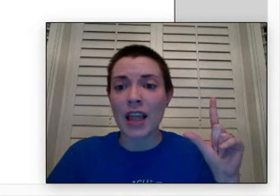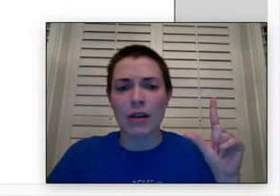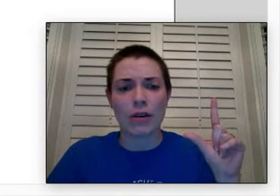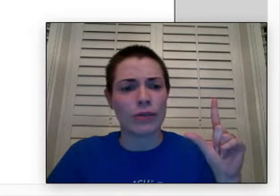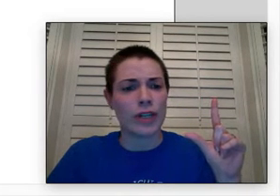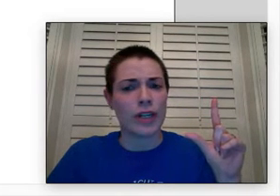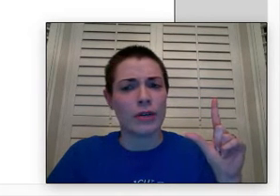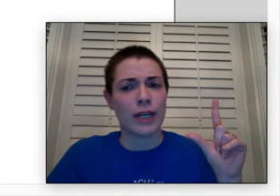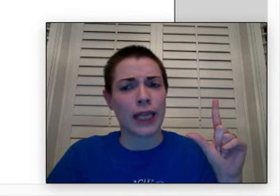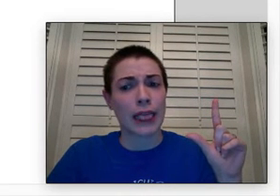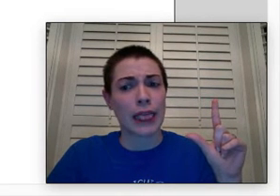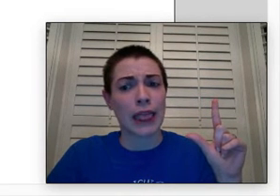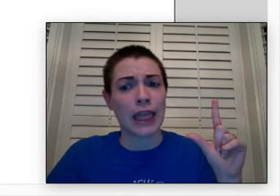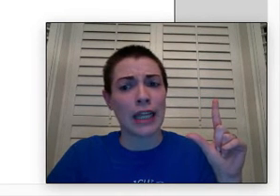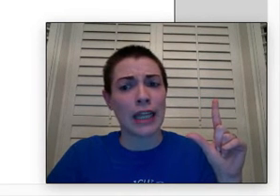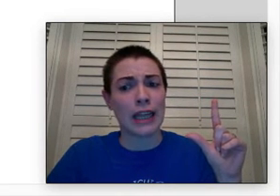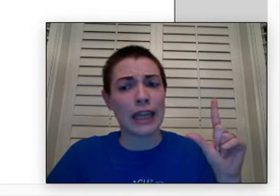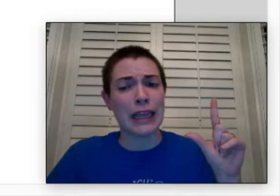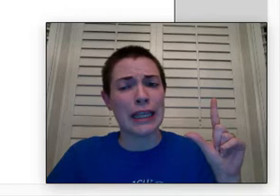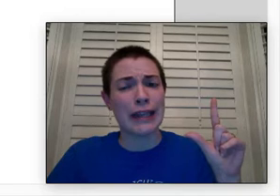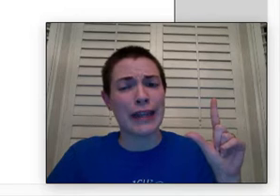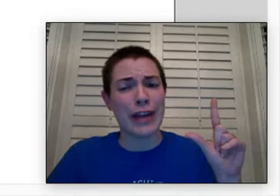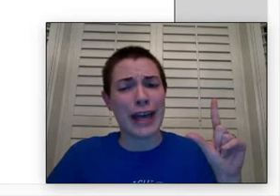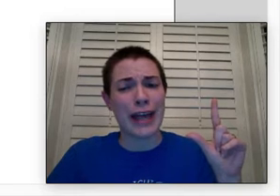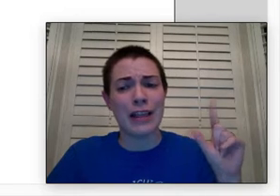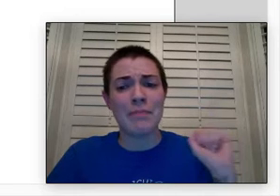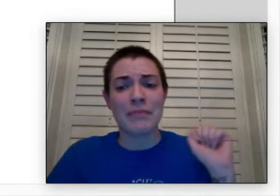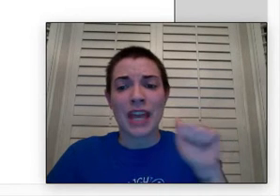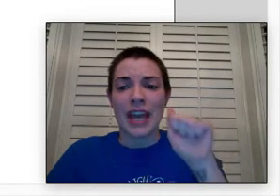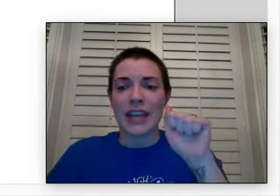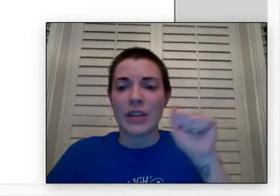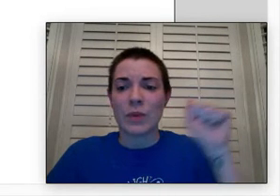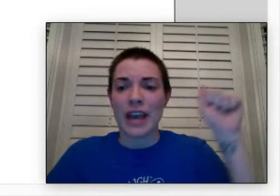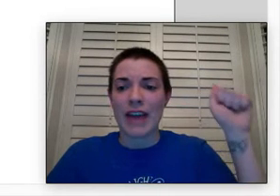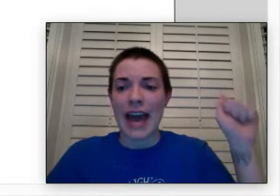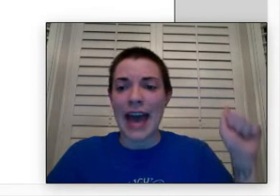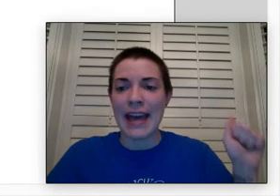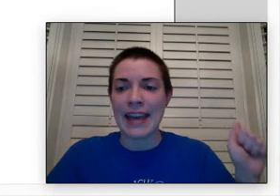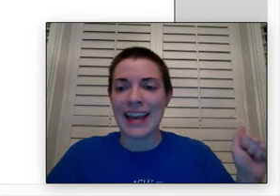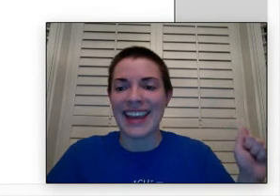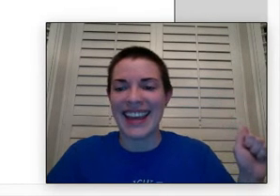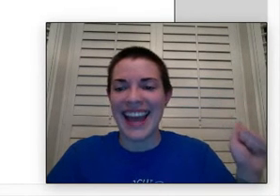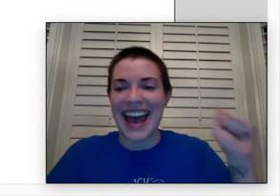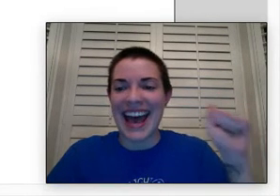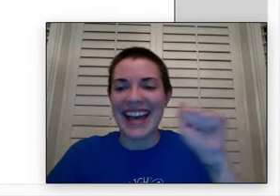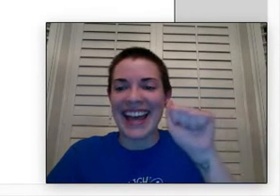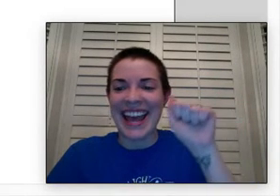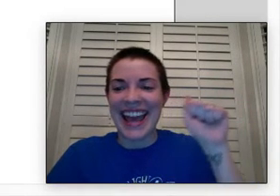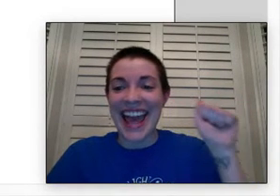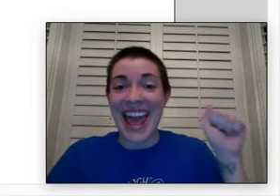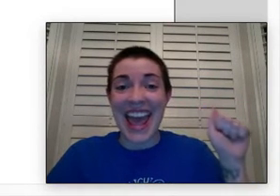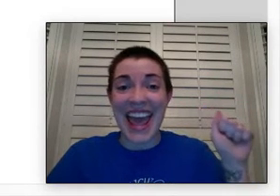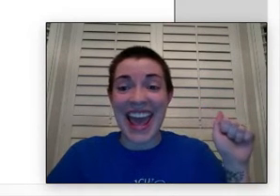L, oh no, another L, and then we have a,